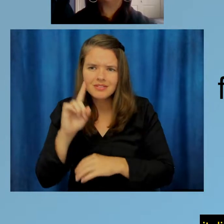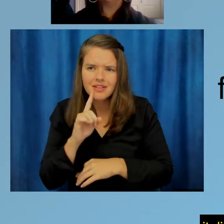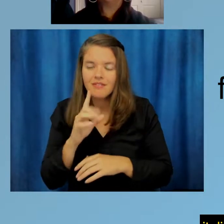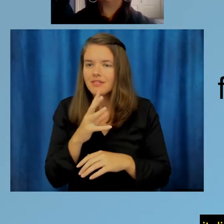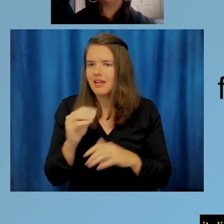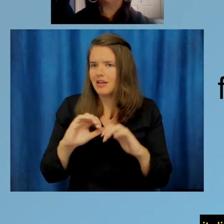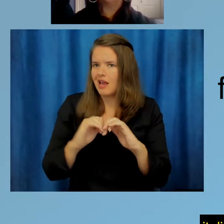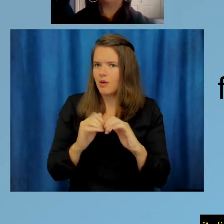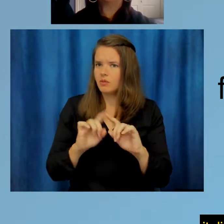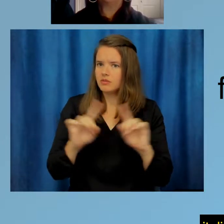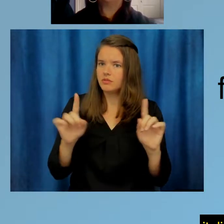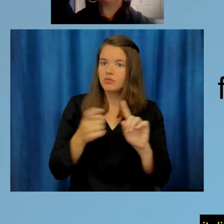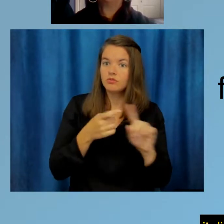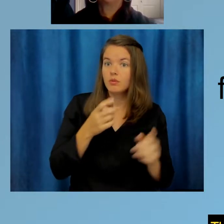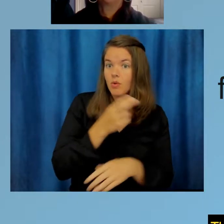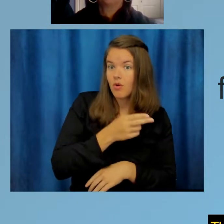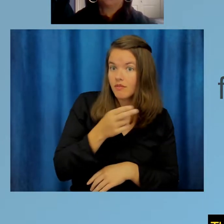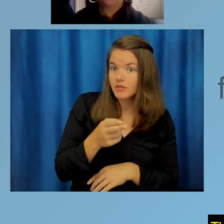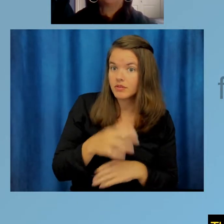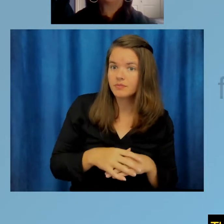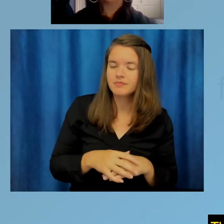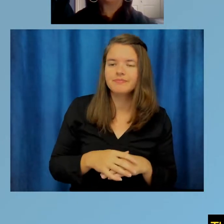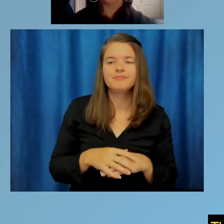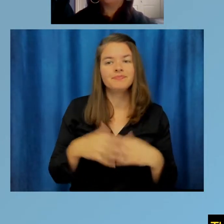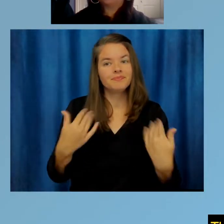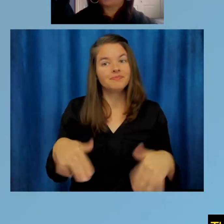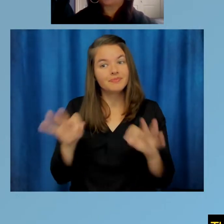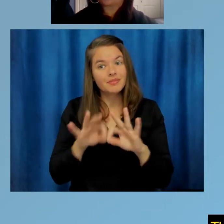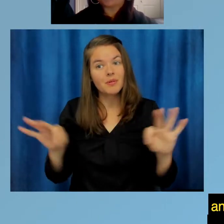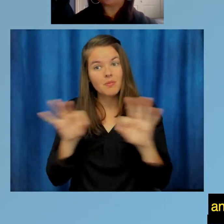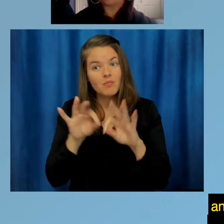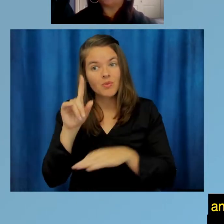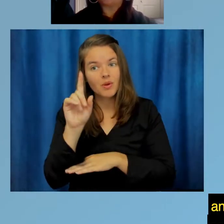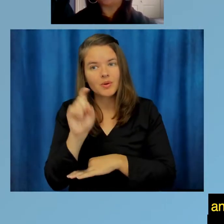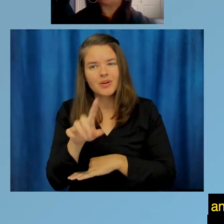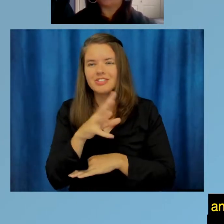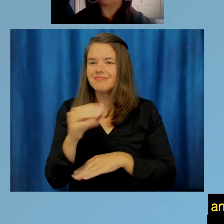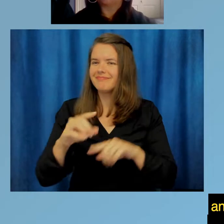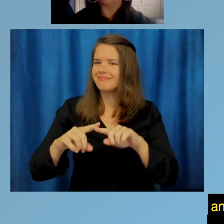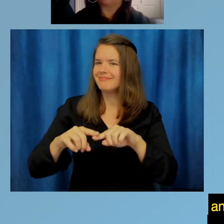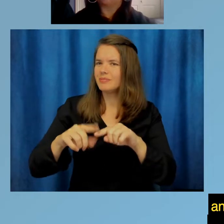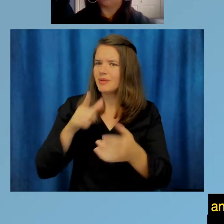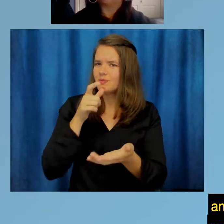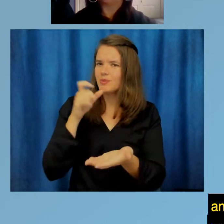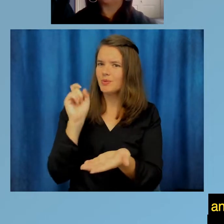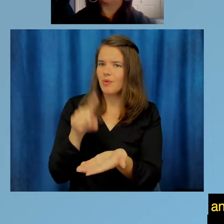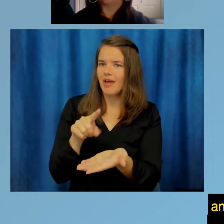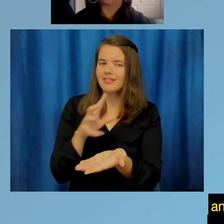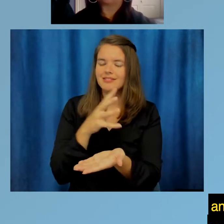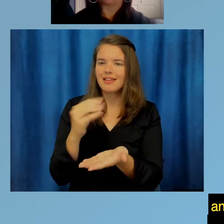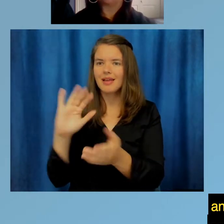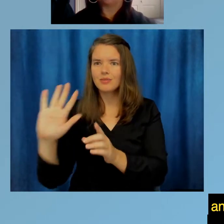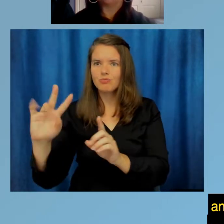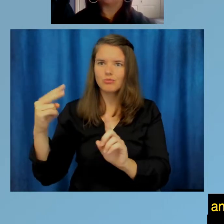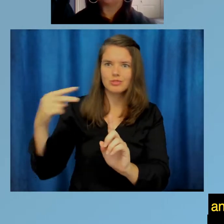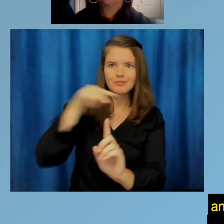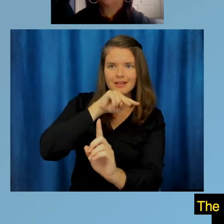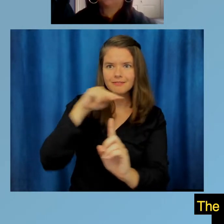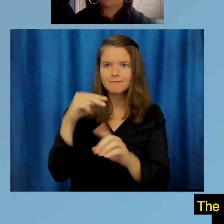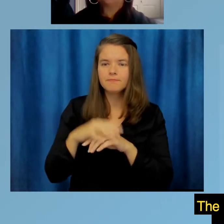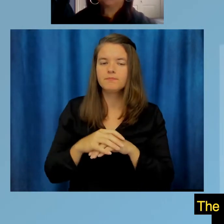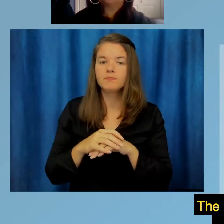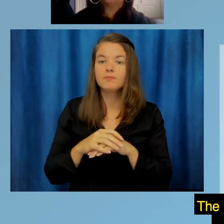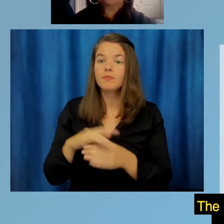and how does it differ from being hard of hearing? This is a very important question, and it really depends on who you ask and what their perspective